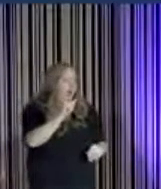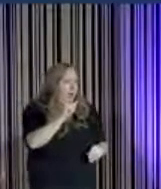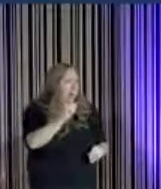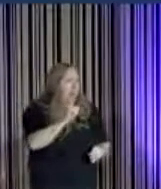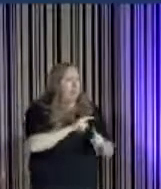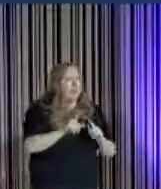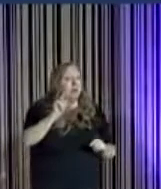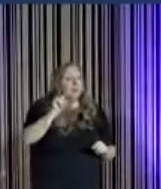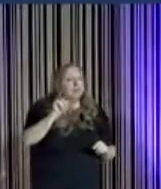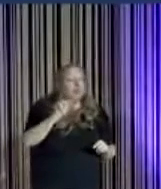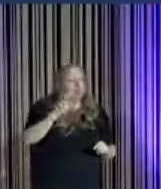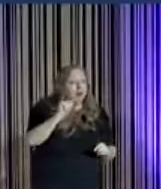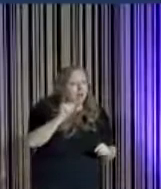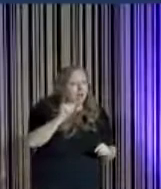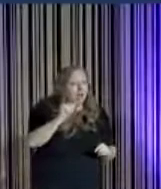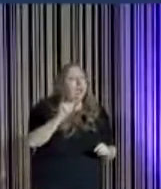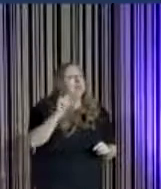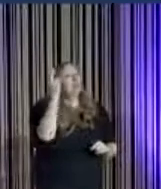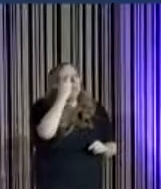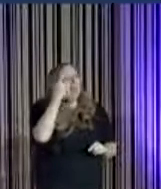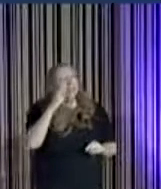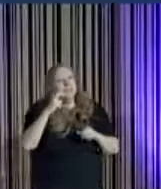steal central carbon metabolism genes,